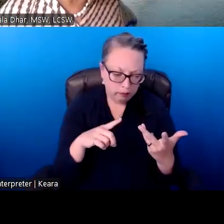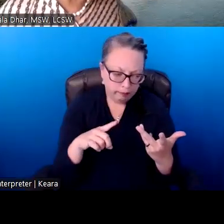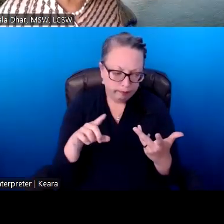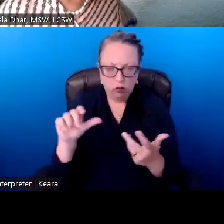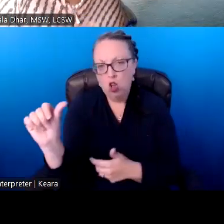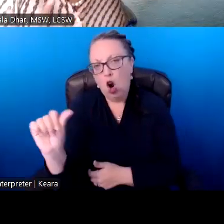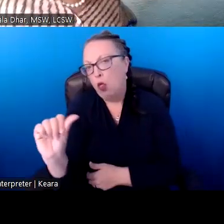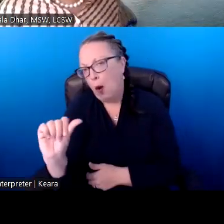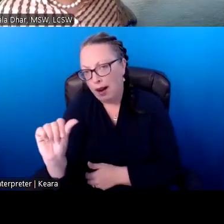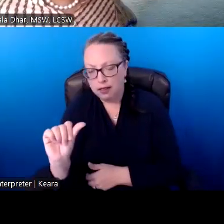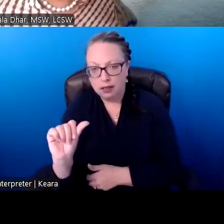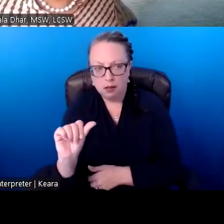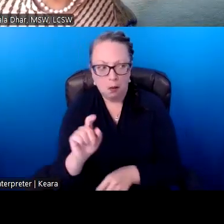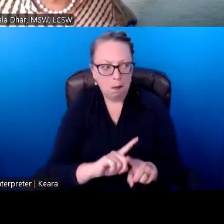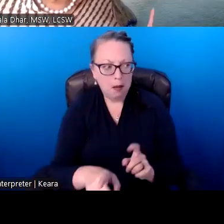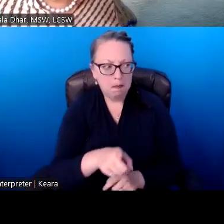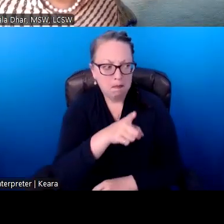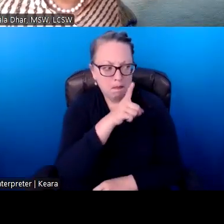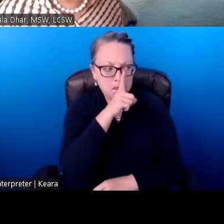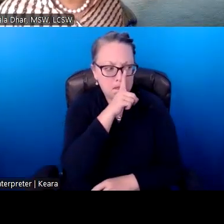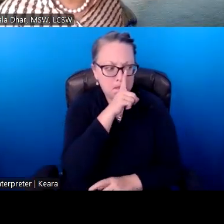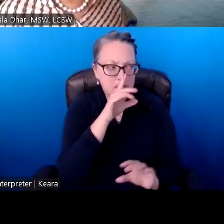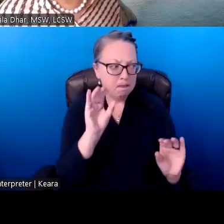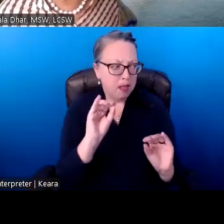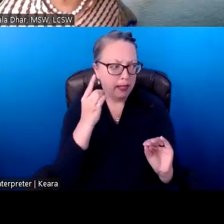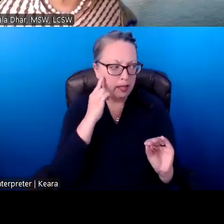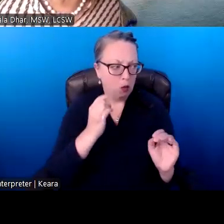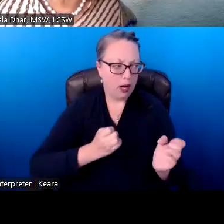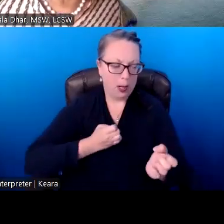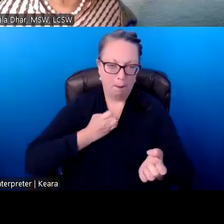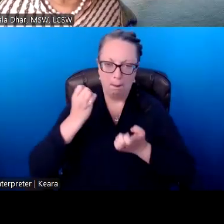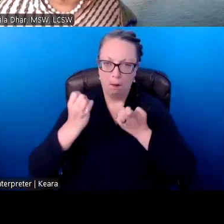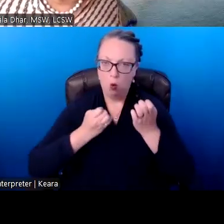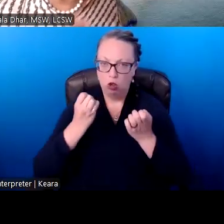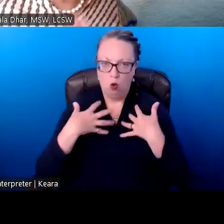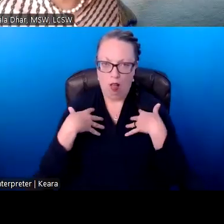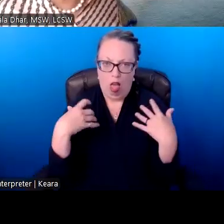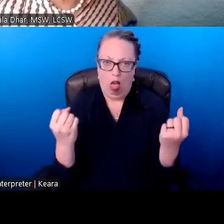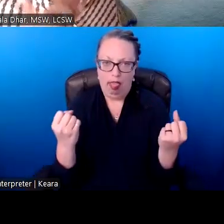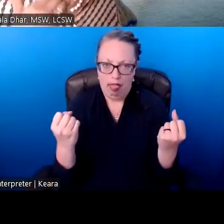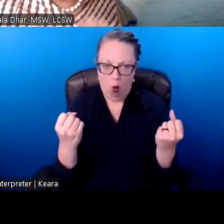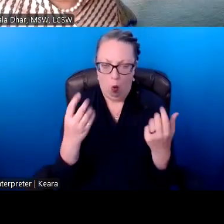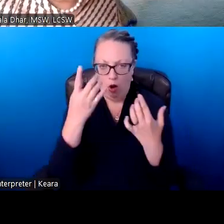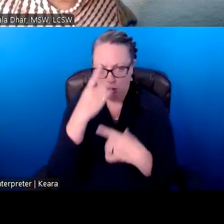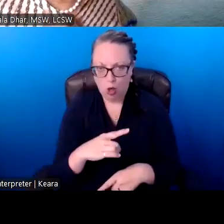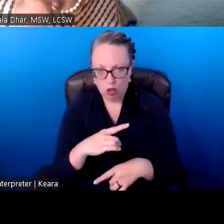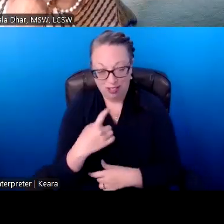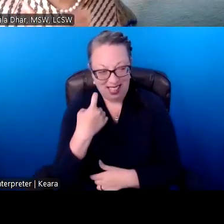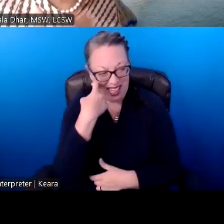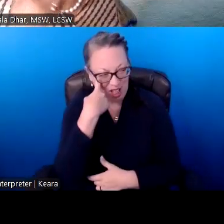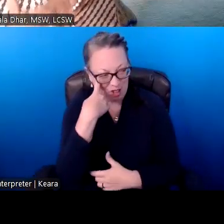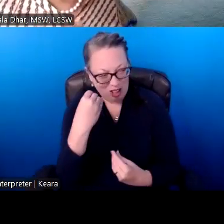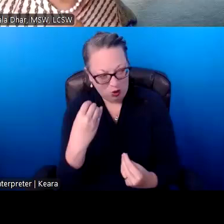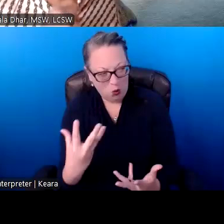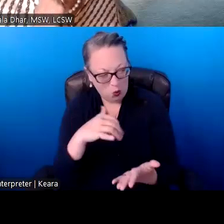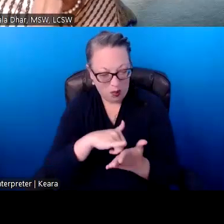arthritis, for example, but I don't see anything for emotional health or depression. And I just told you, you know, that is the